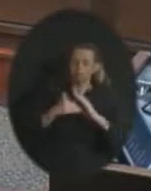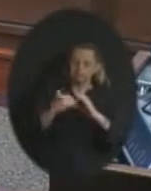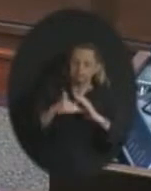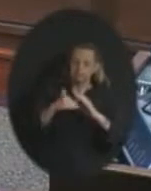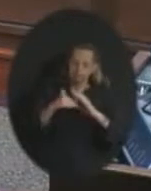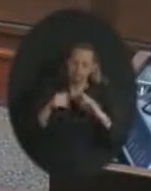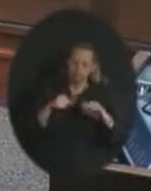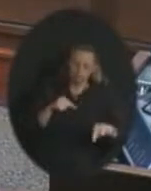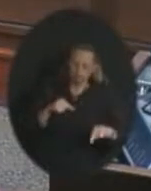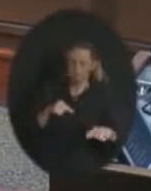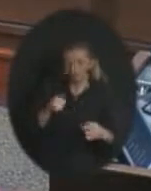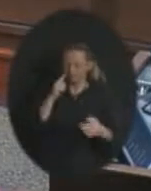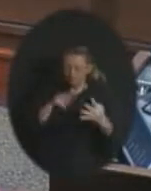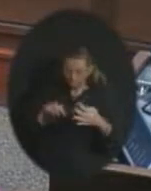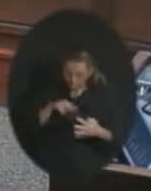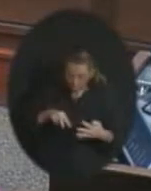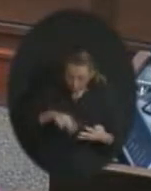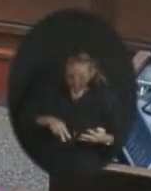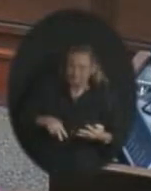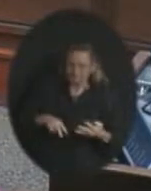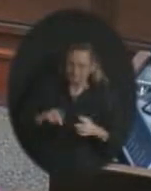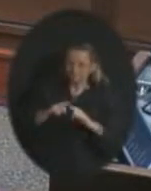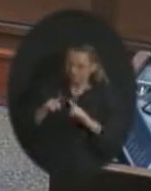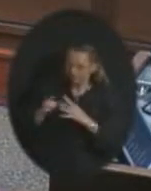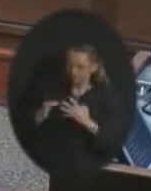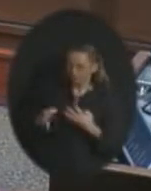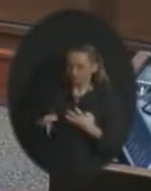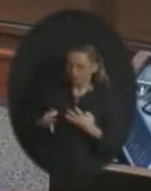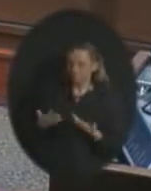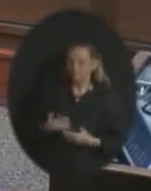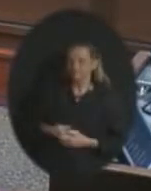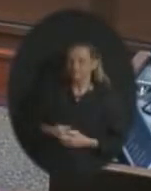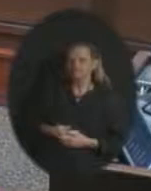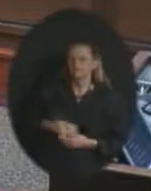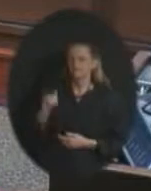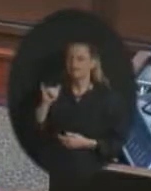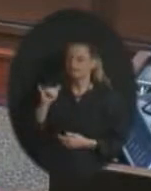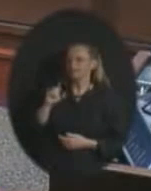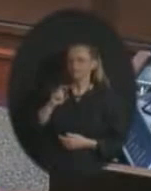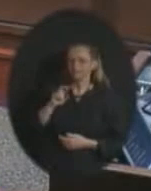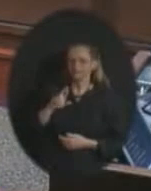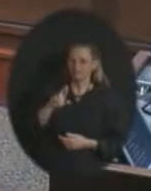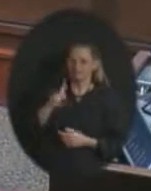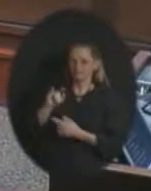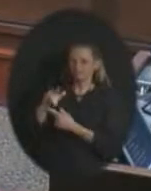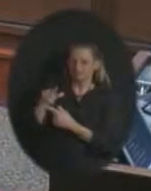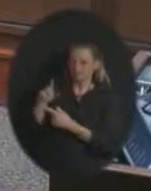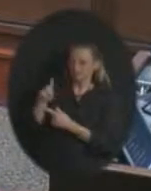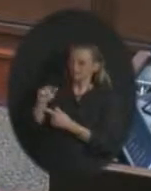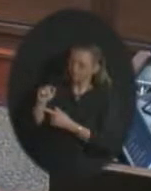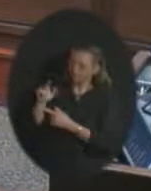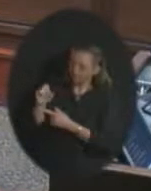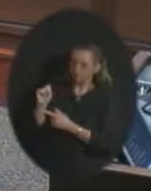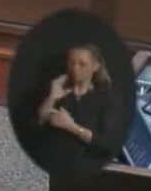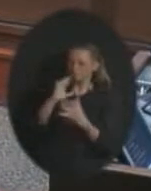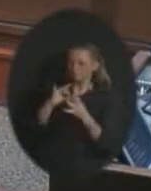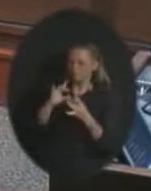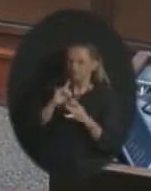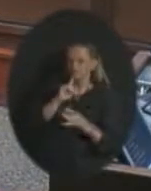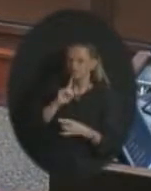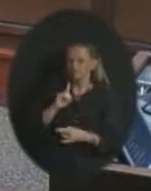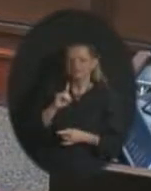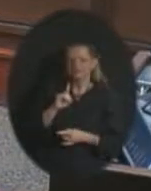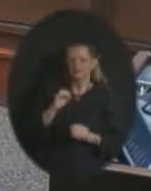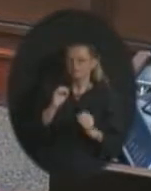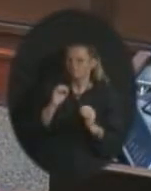other alternatives, and there's, like Dr. Daniel says, there's just not any good optimal